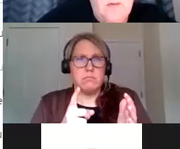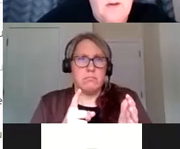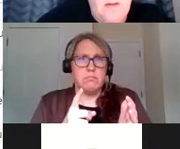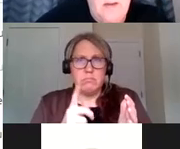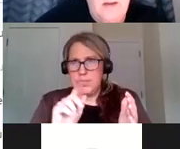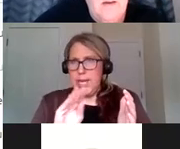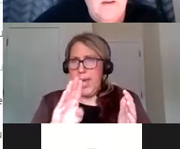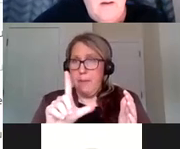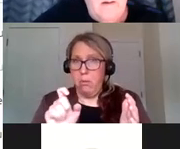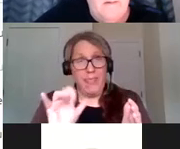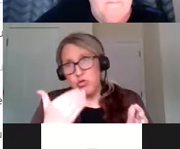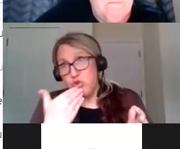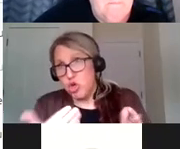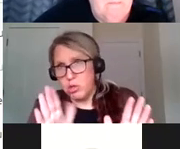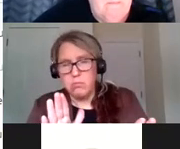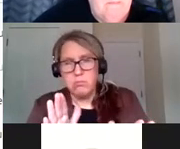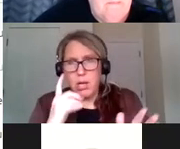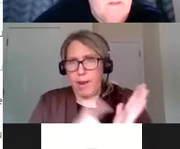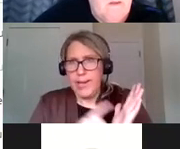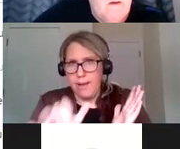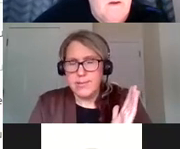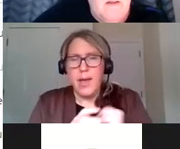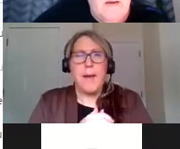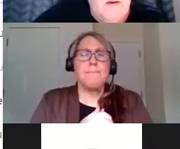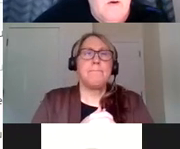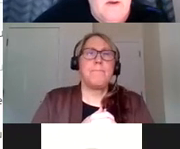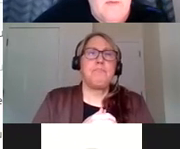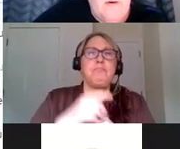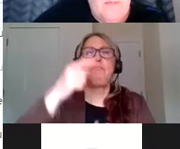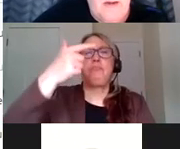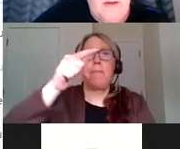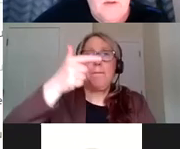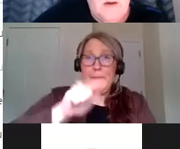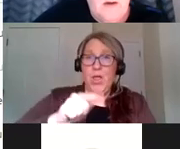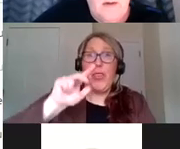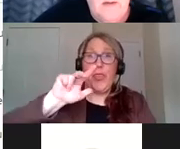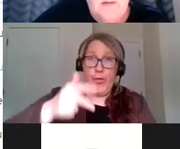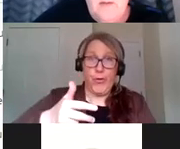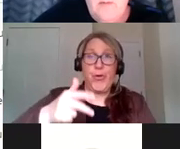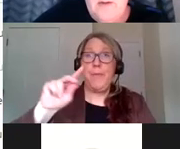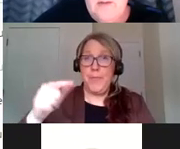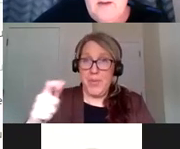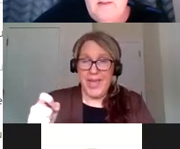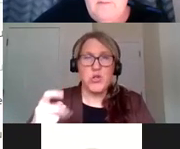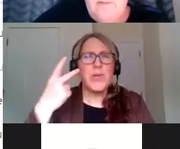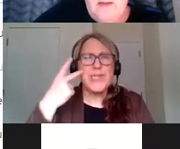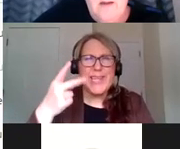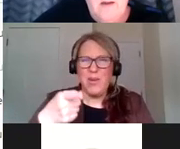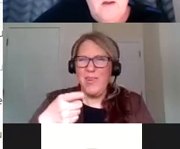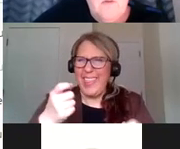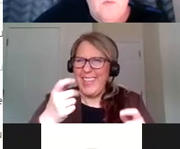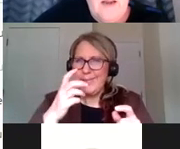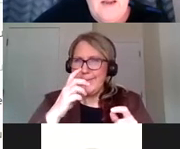which is a good thing. And then on my third page, I'm going to see where things get a little